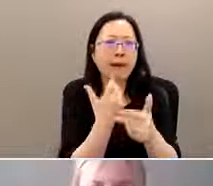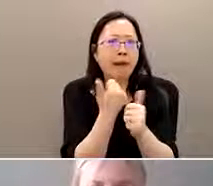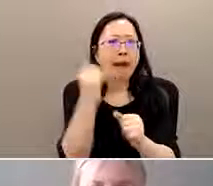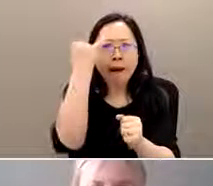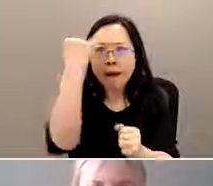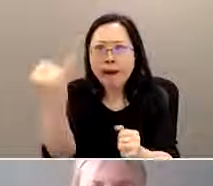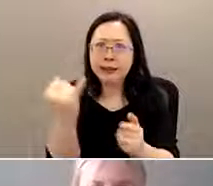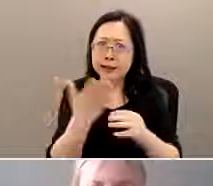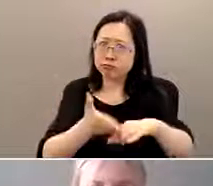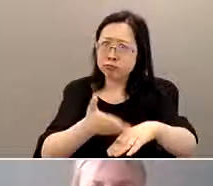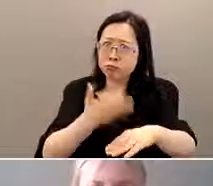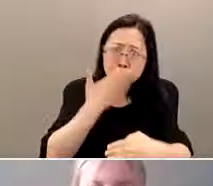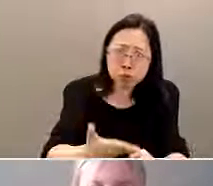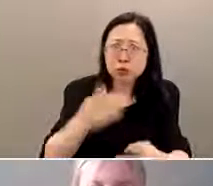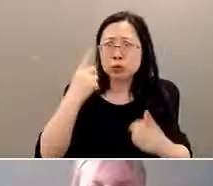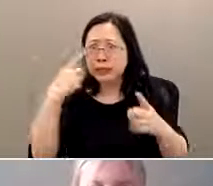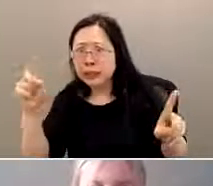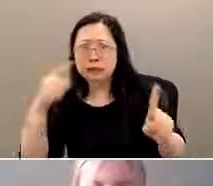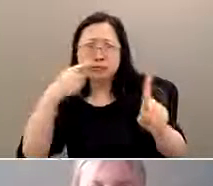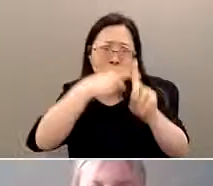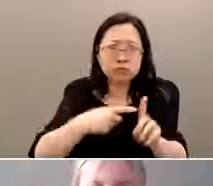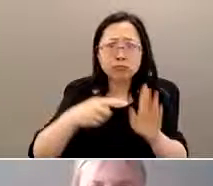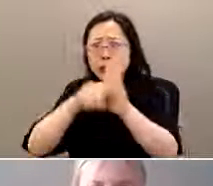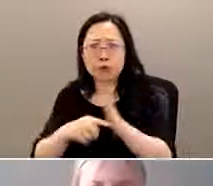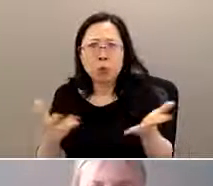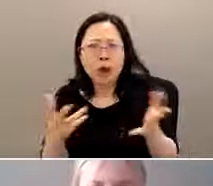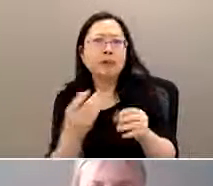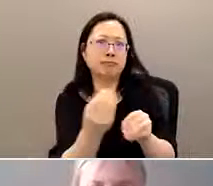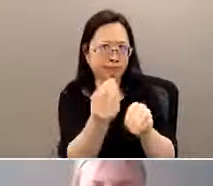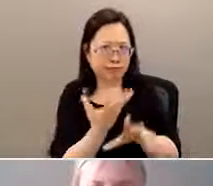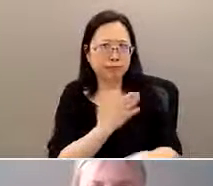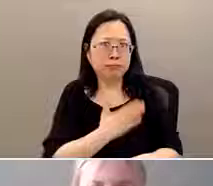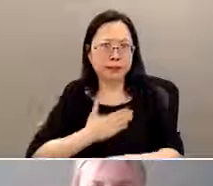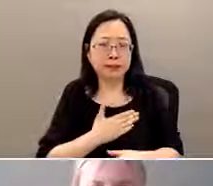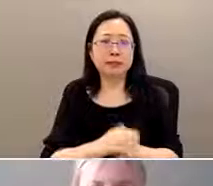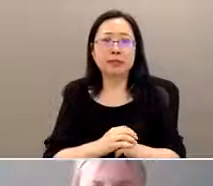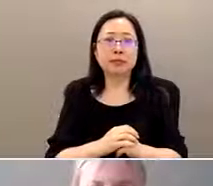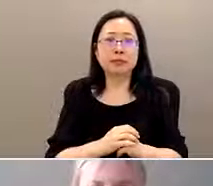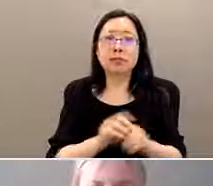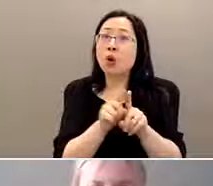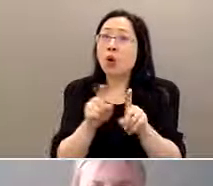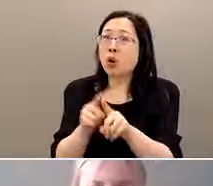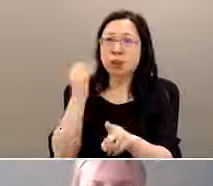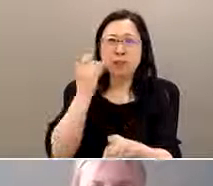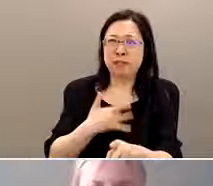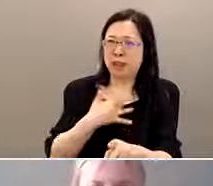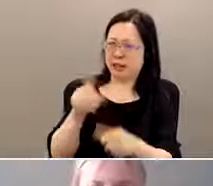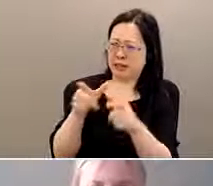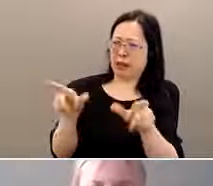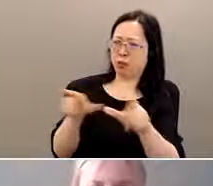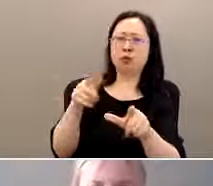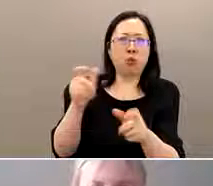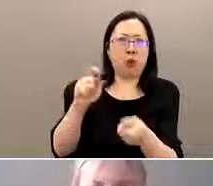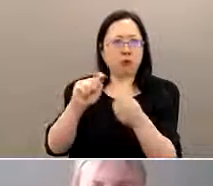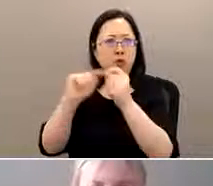it's going. And also, if you want to think about translating the toolkit, we're building on it, because